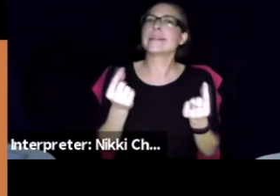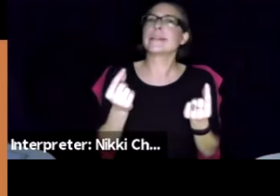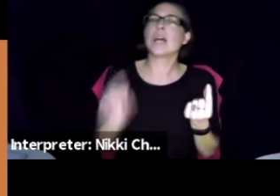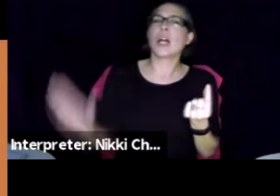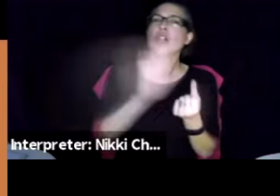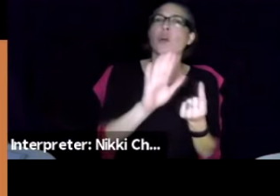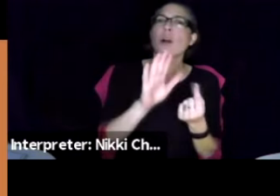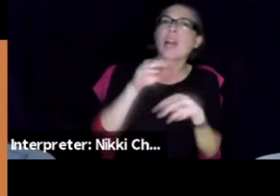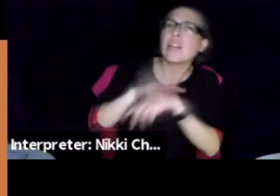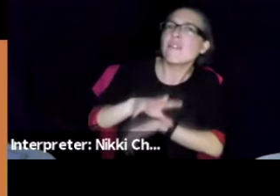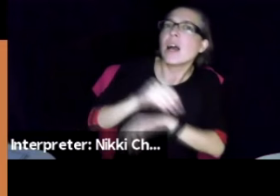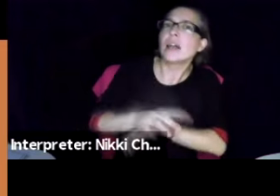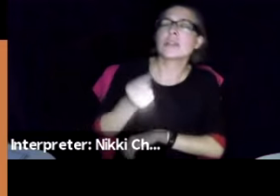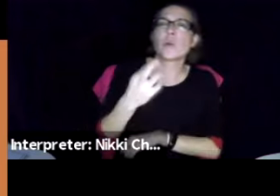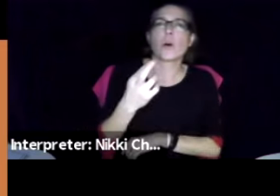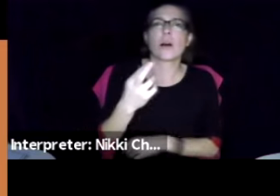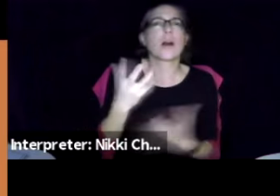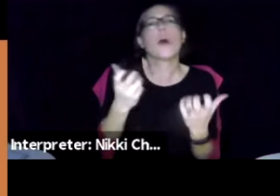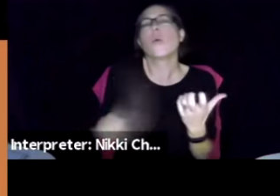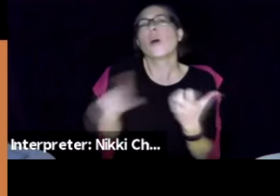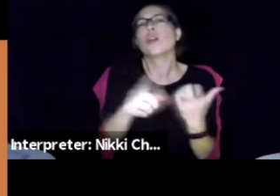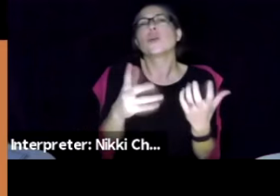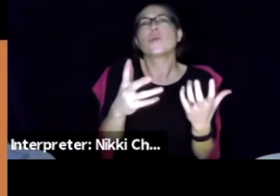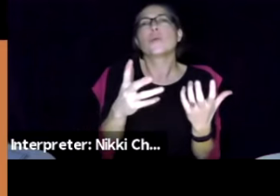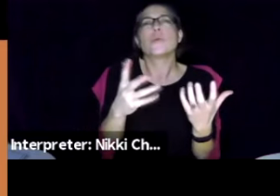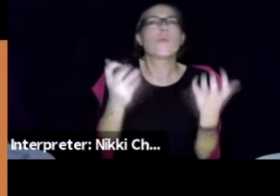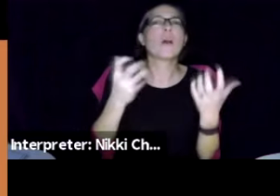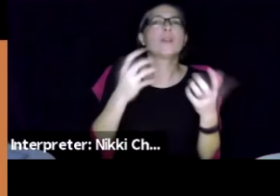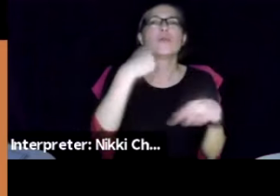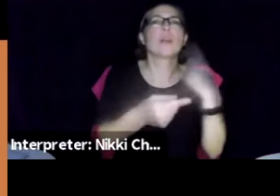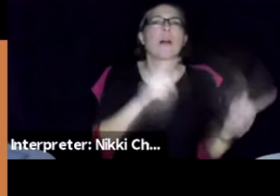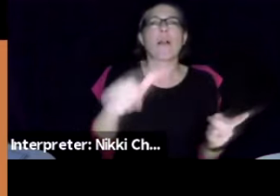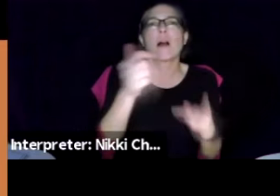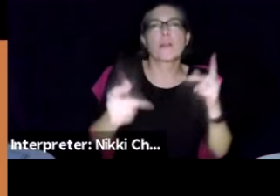or what would you want to tell other young people who are looking to make change?